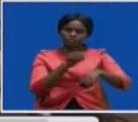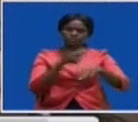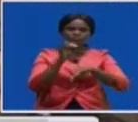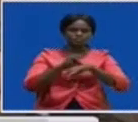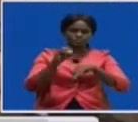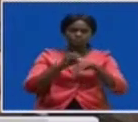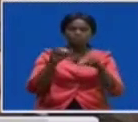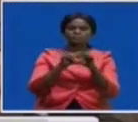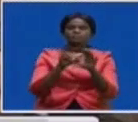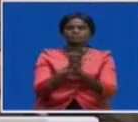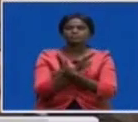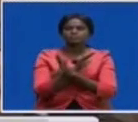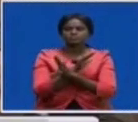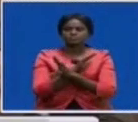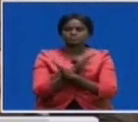Zambia.